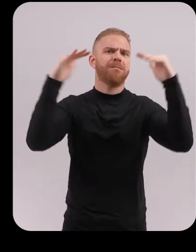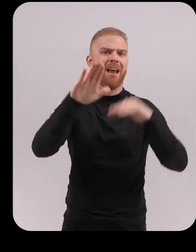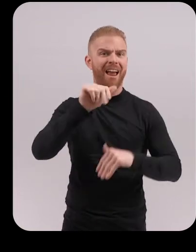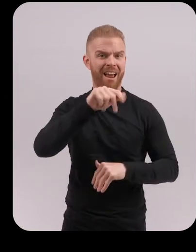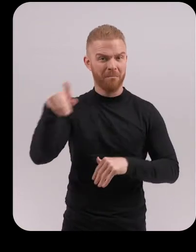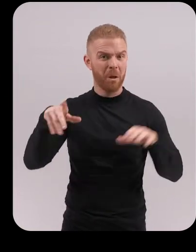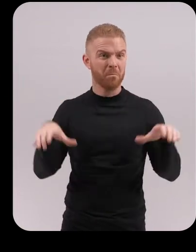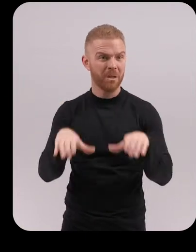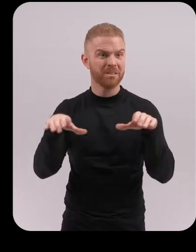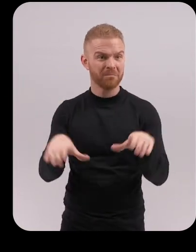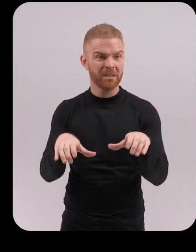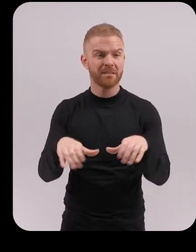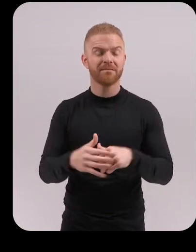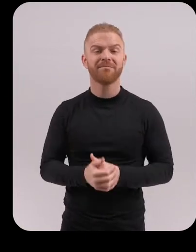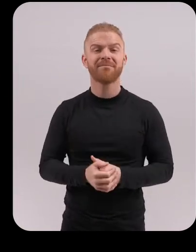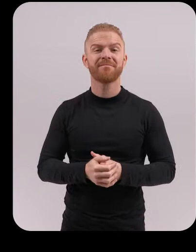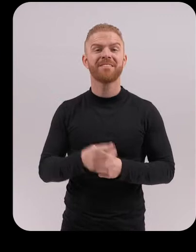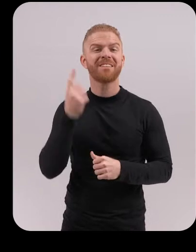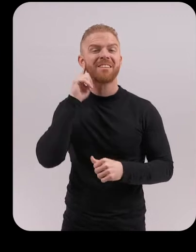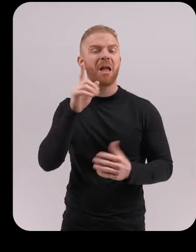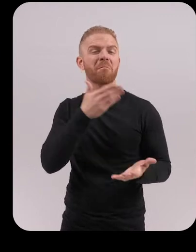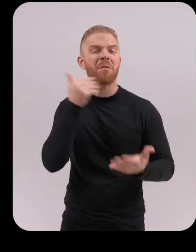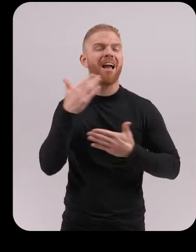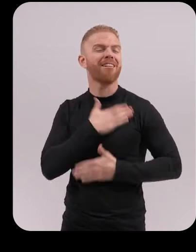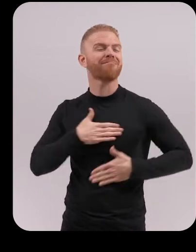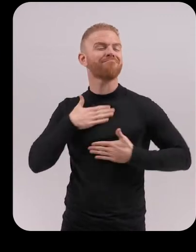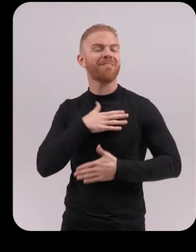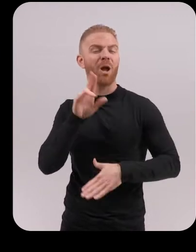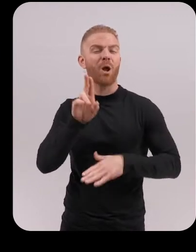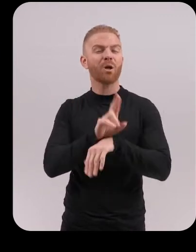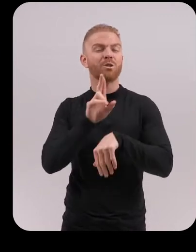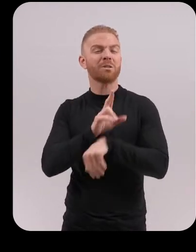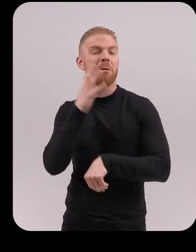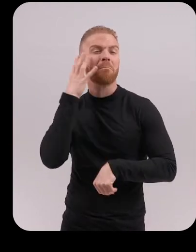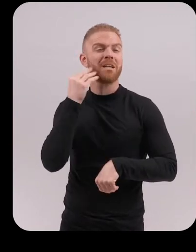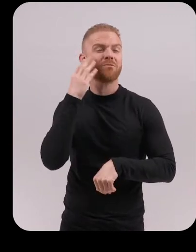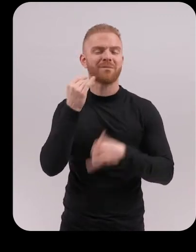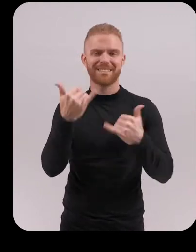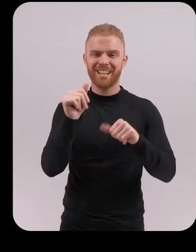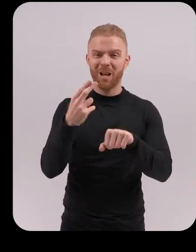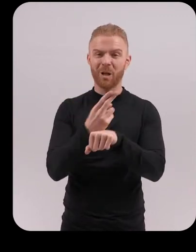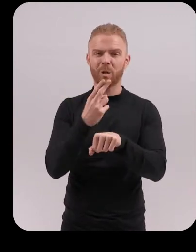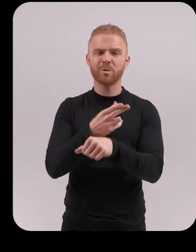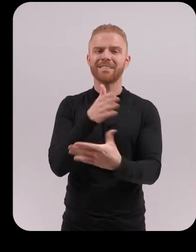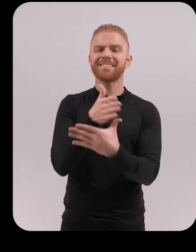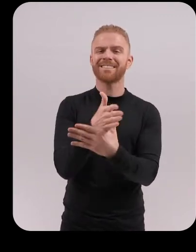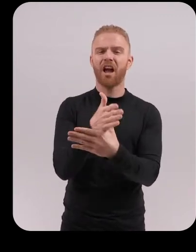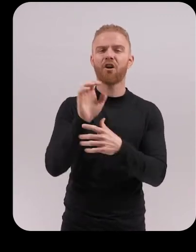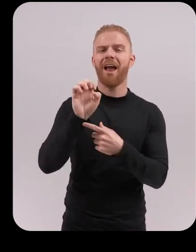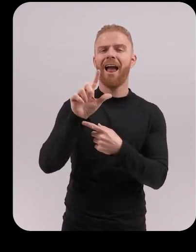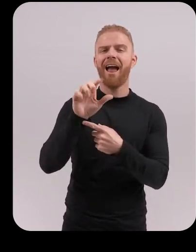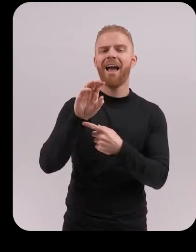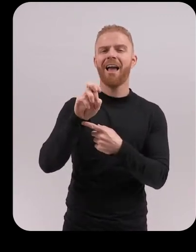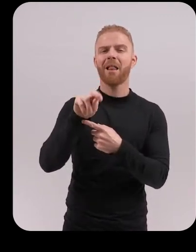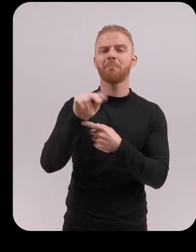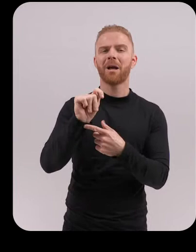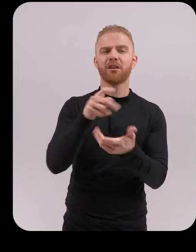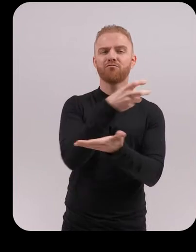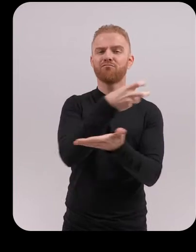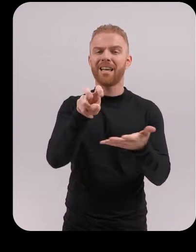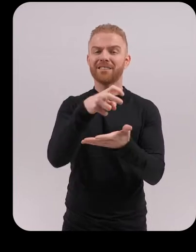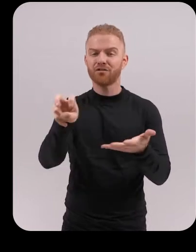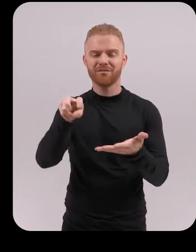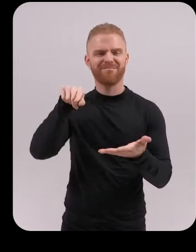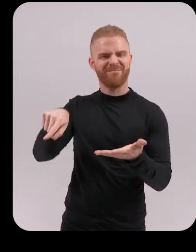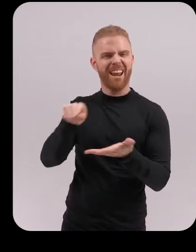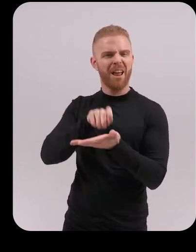performance. For an even more delightful user experience, you can now use shared element transitions with